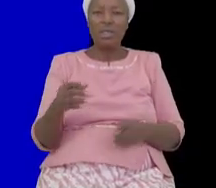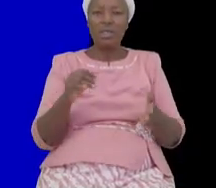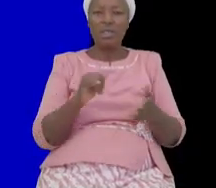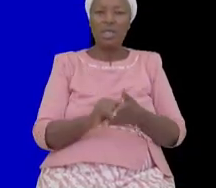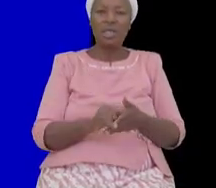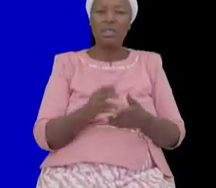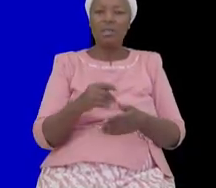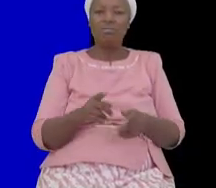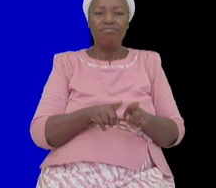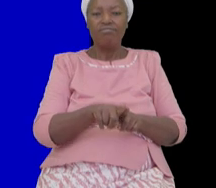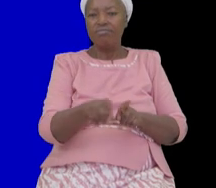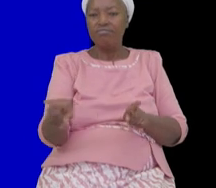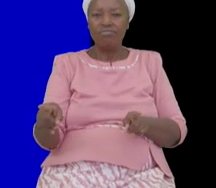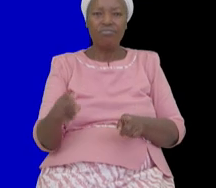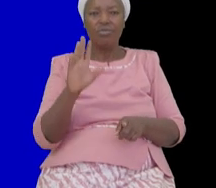distracting,